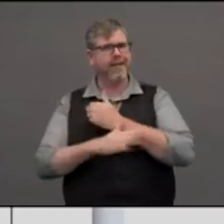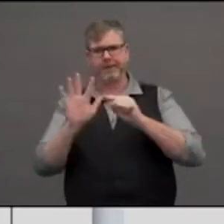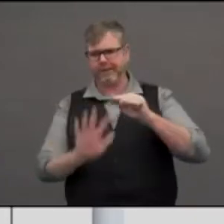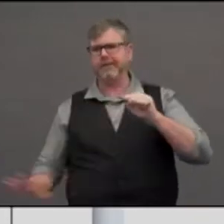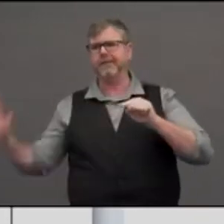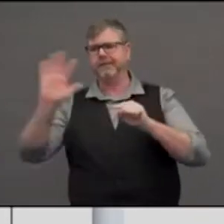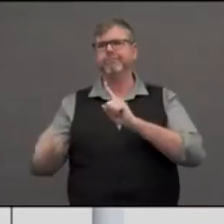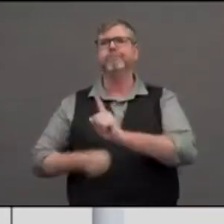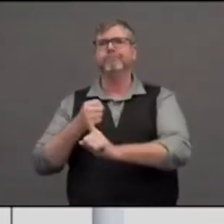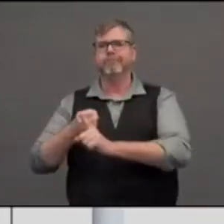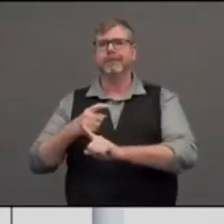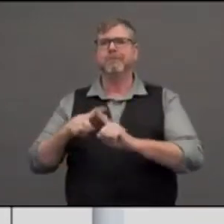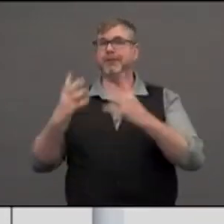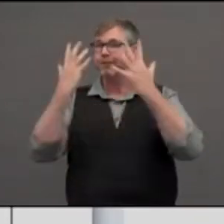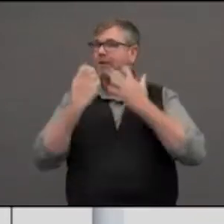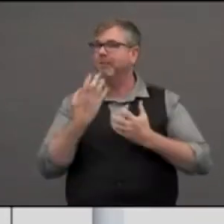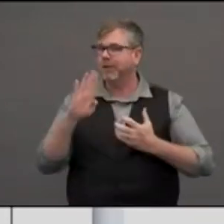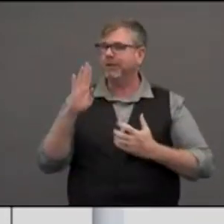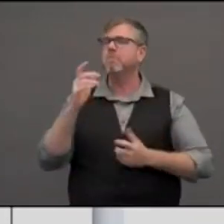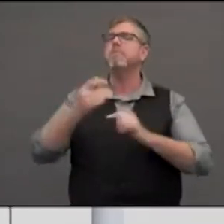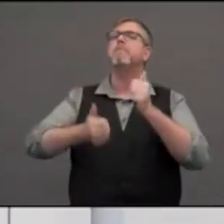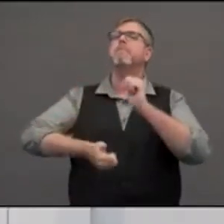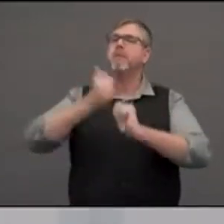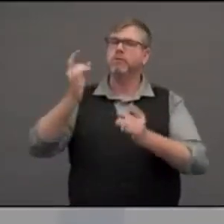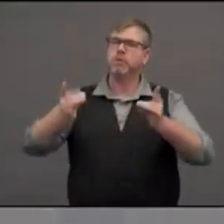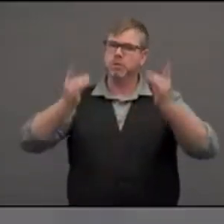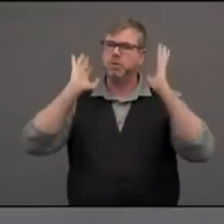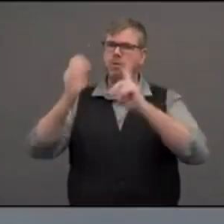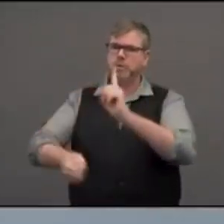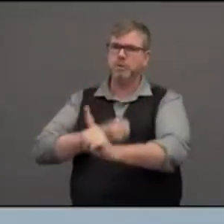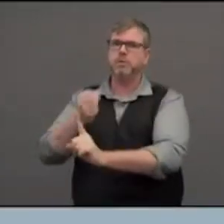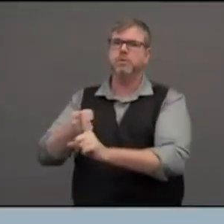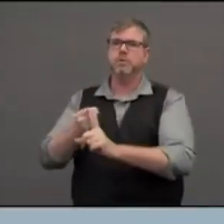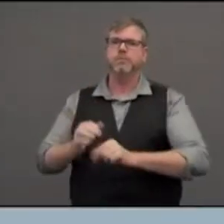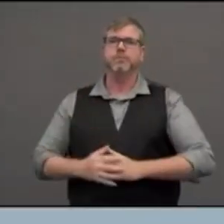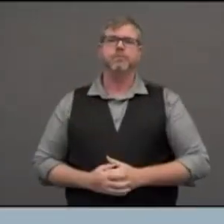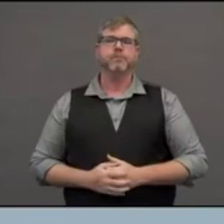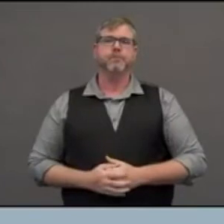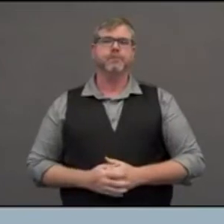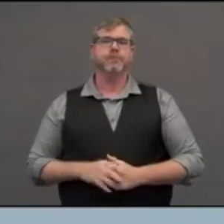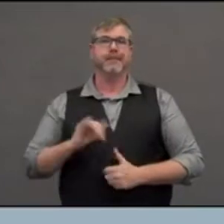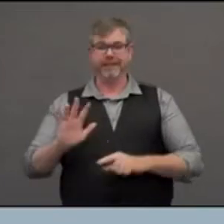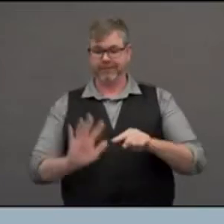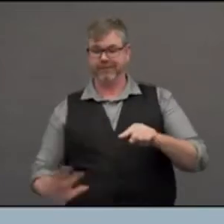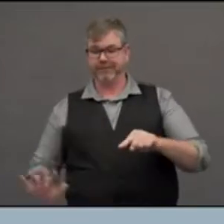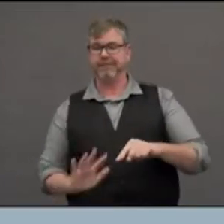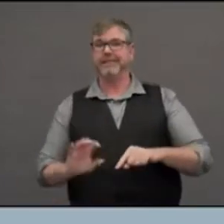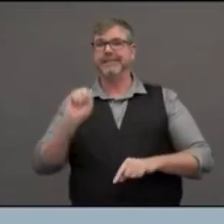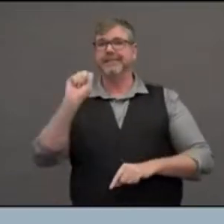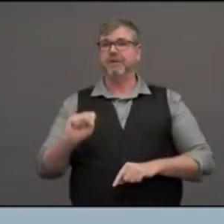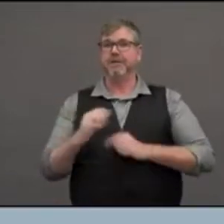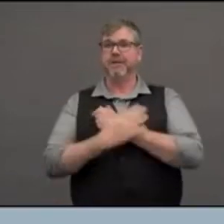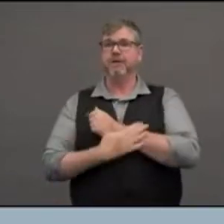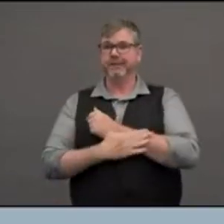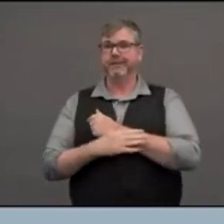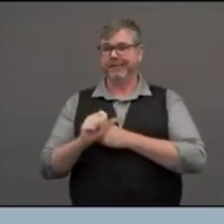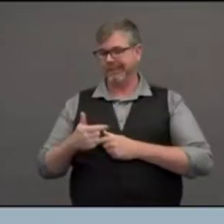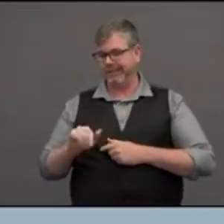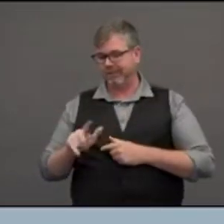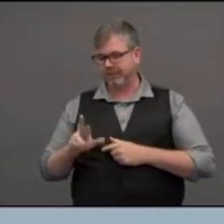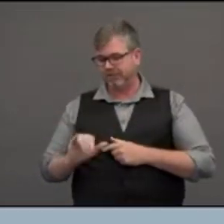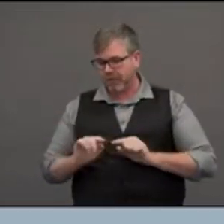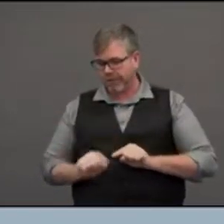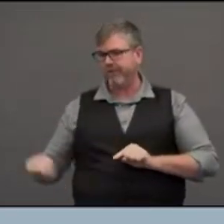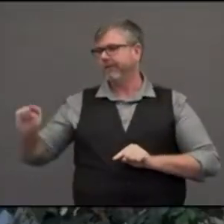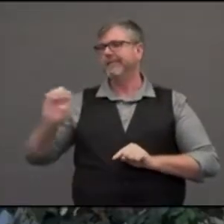any of the other areas when you start looking at neighborhoods. So South County, Gilroy, and then the east side of San Jose.